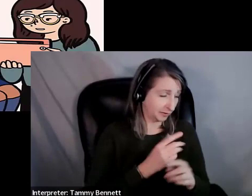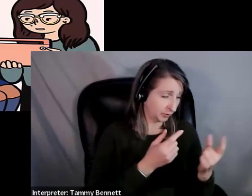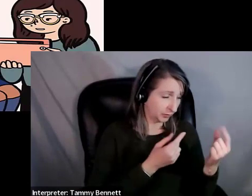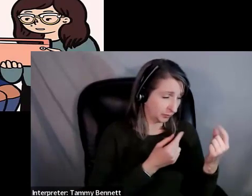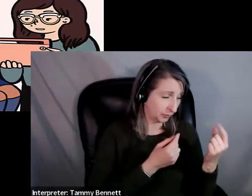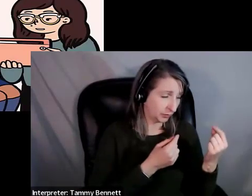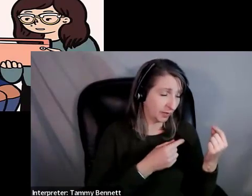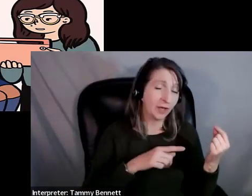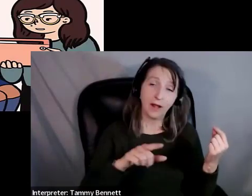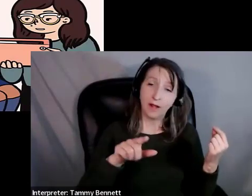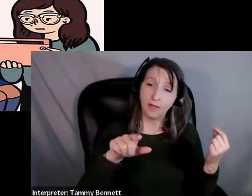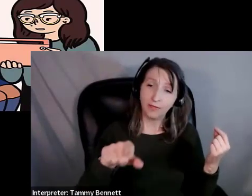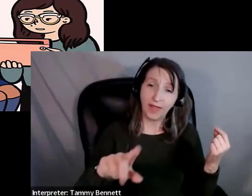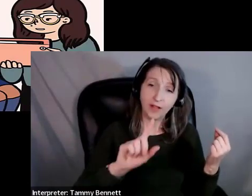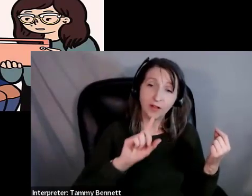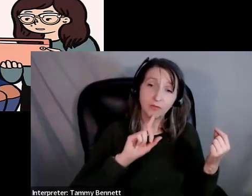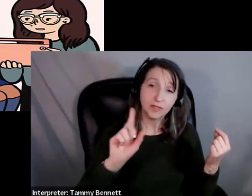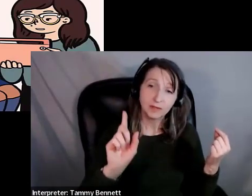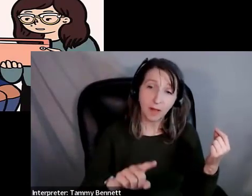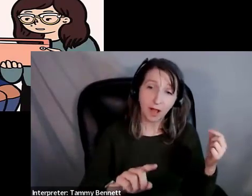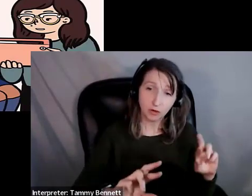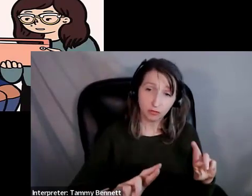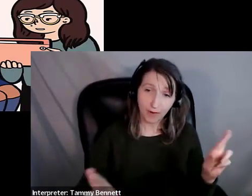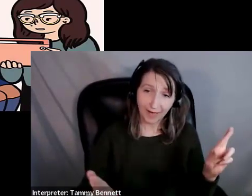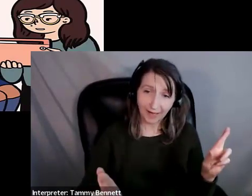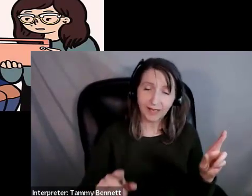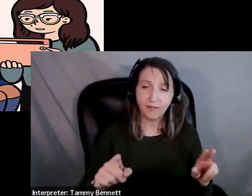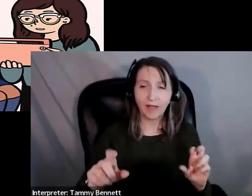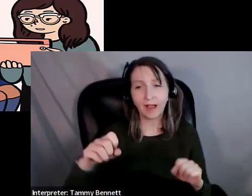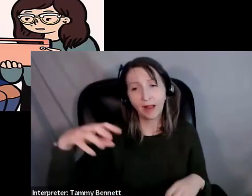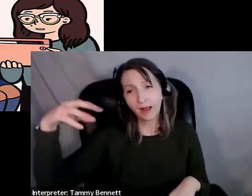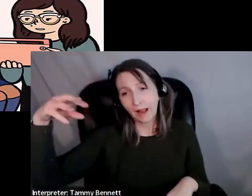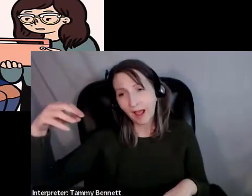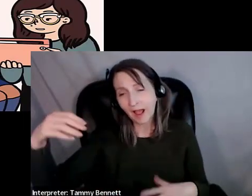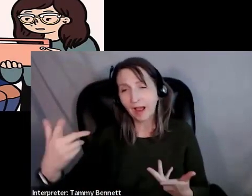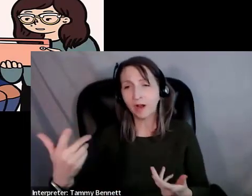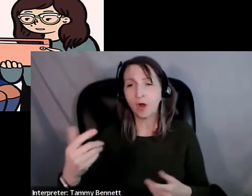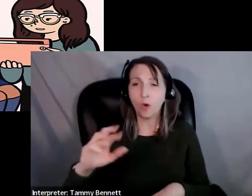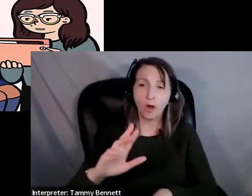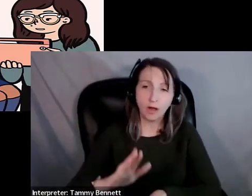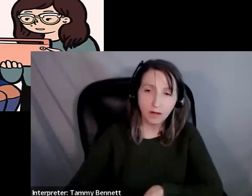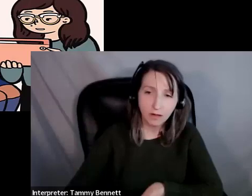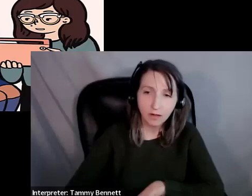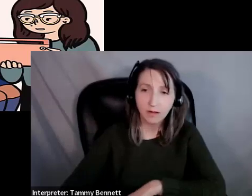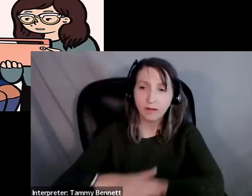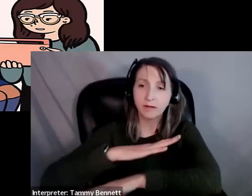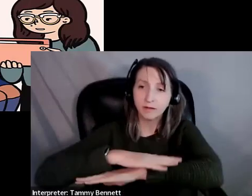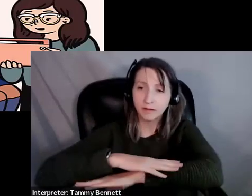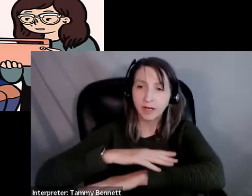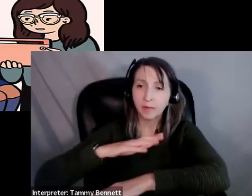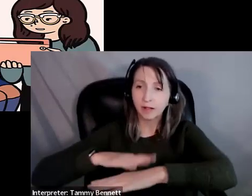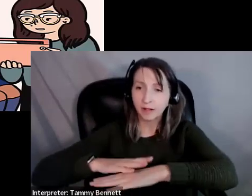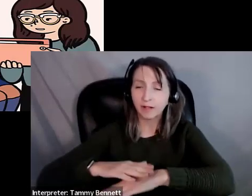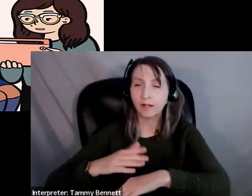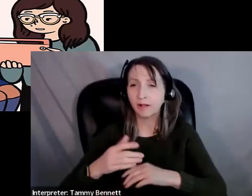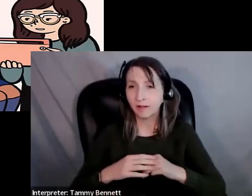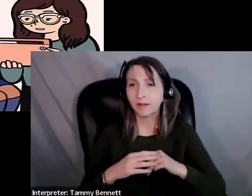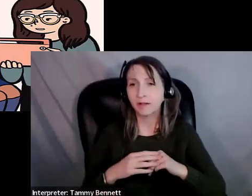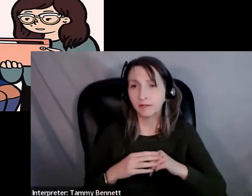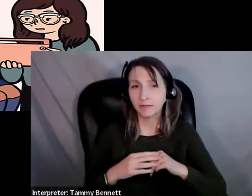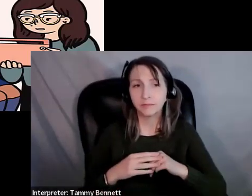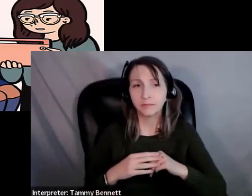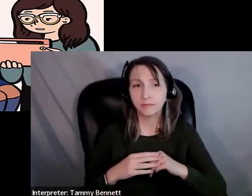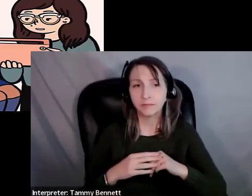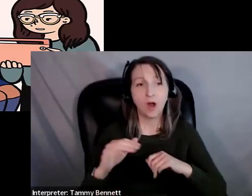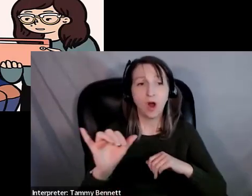their response, how they're getting back into the conversation again and providing time for the AC learner to know, uh, and process what you said,